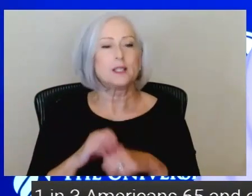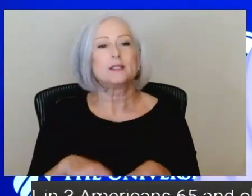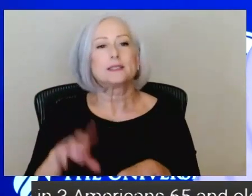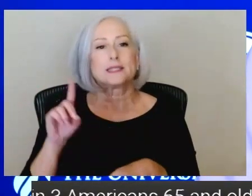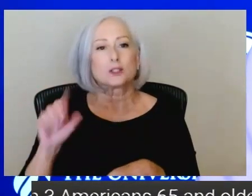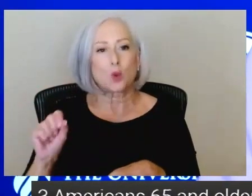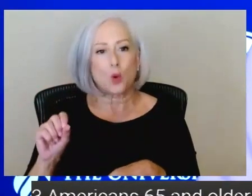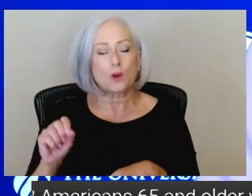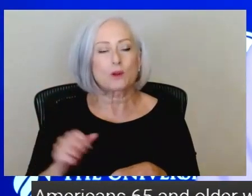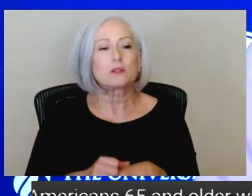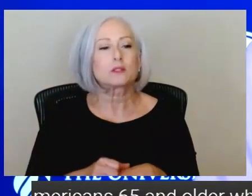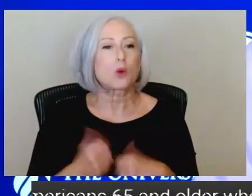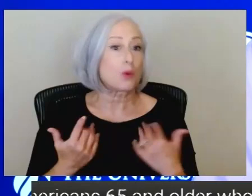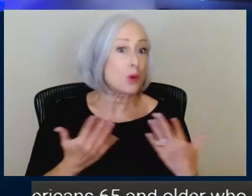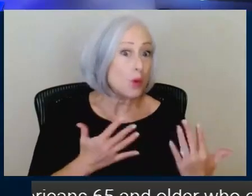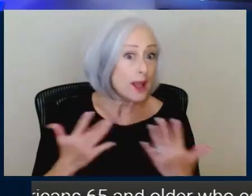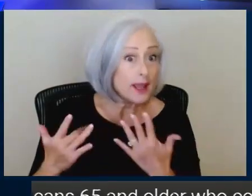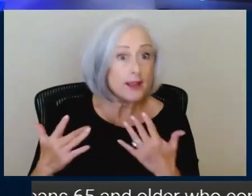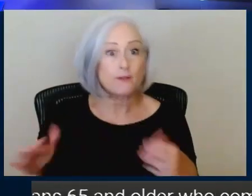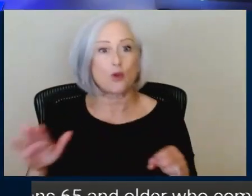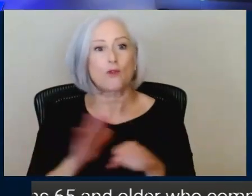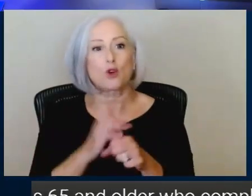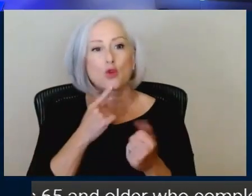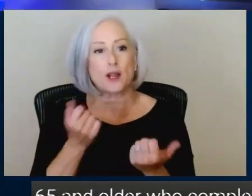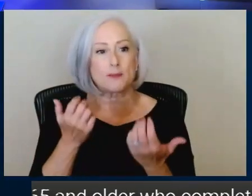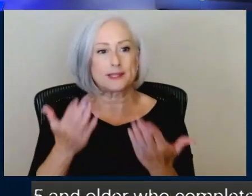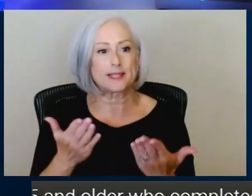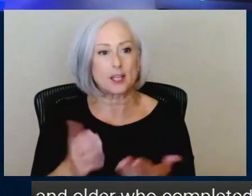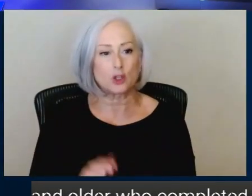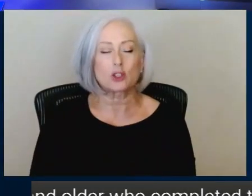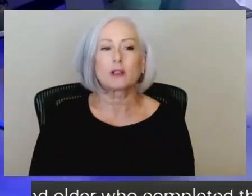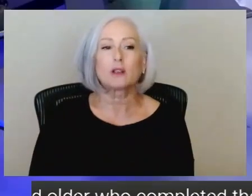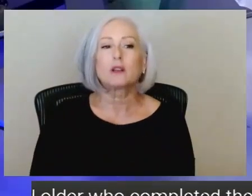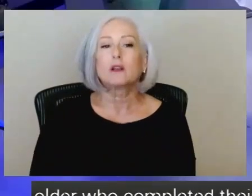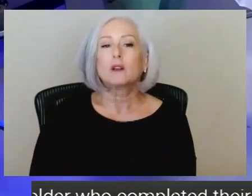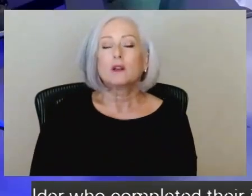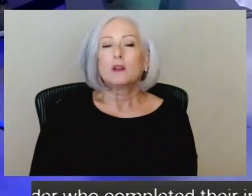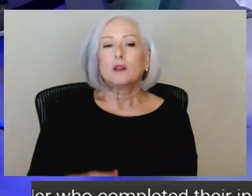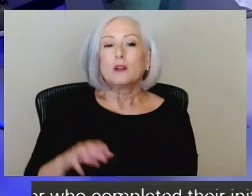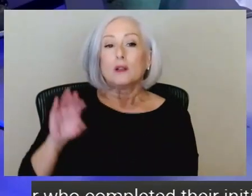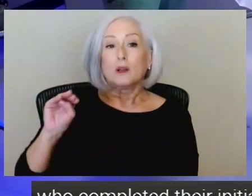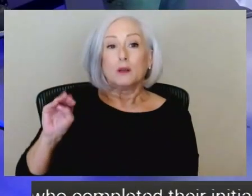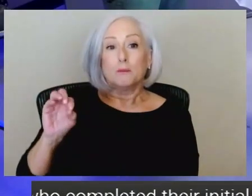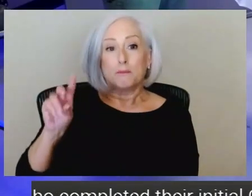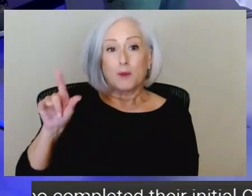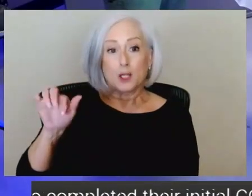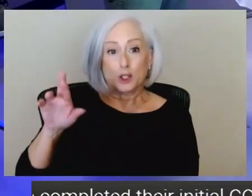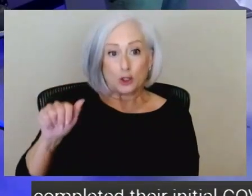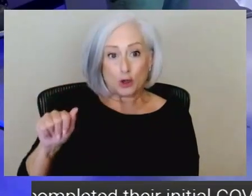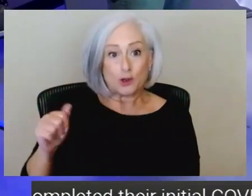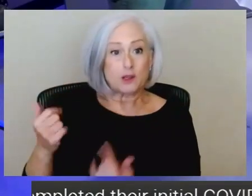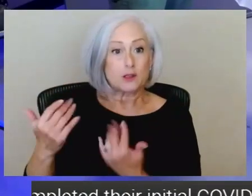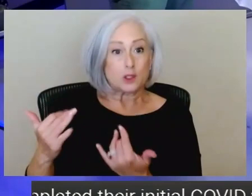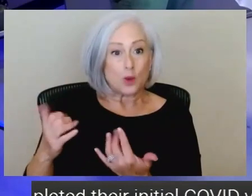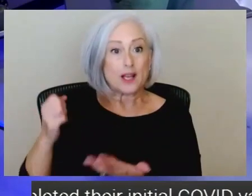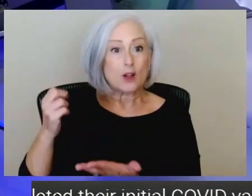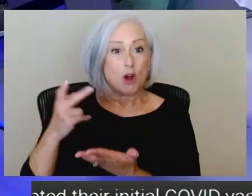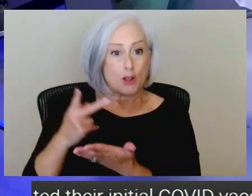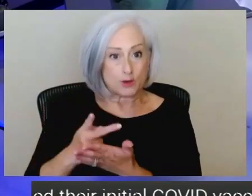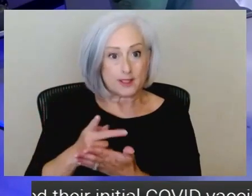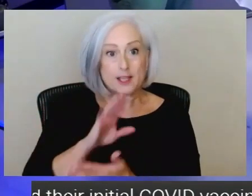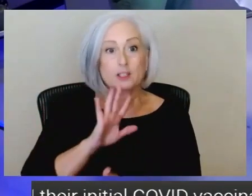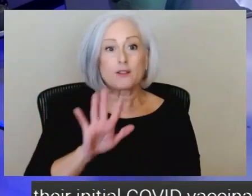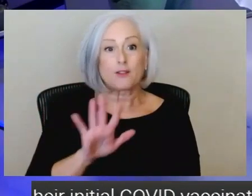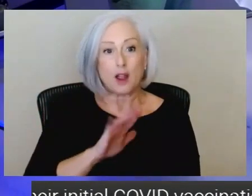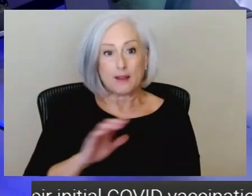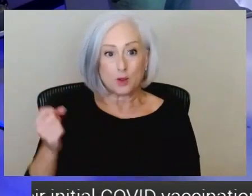just wait for the full recommendations. A couple of quick points though too, right? Because Moderna's going in for their authorization of 5 to 11, so that's going to be helpful. We'll